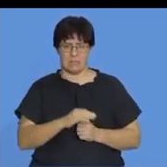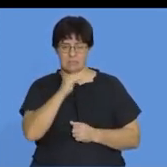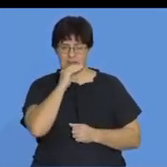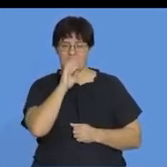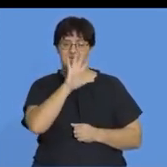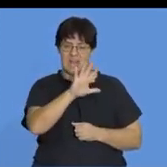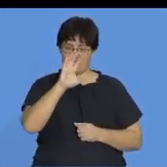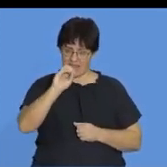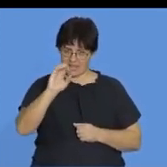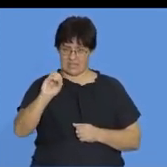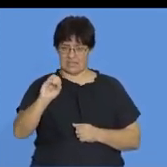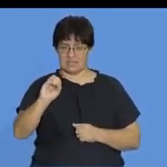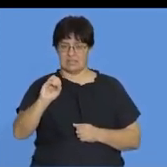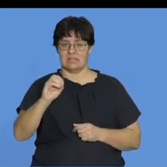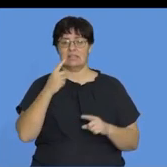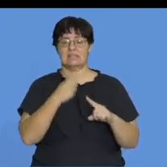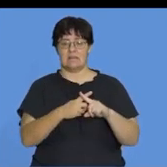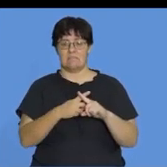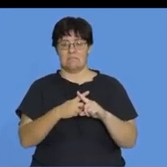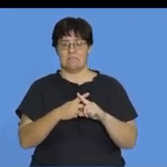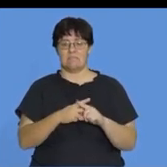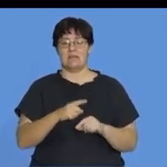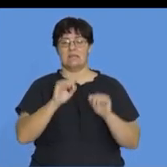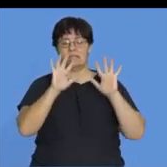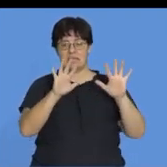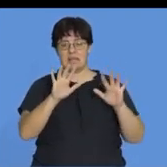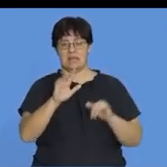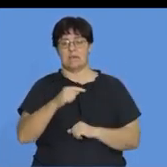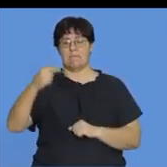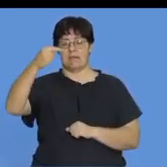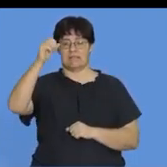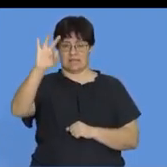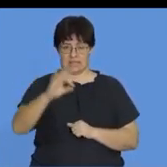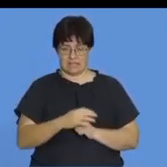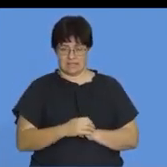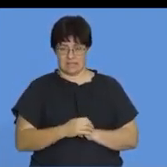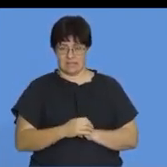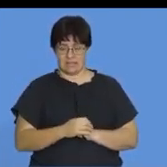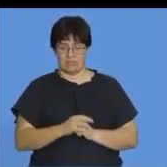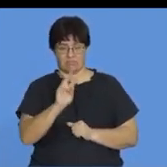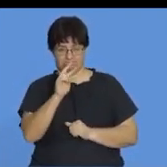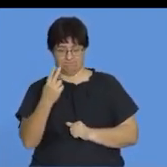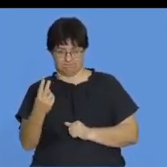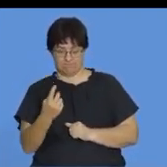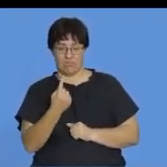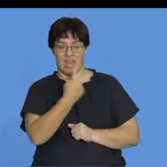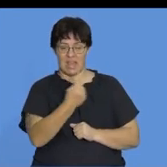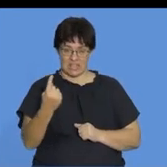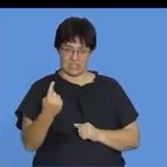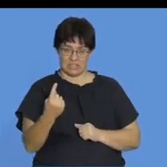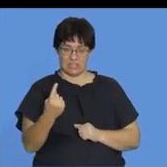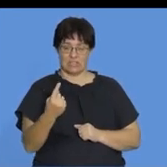be 500 multiplied by 10 exponent minus 3. This is the conversion, because for every